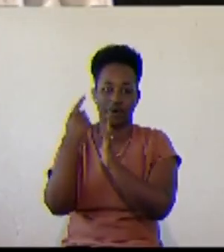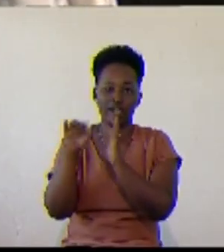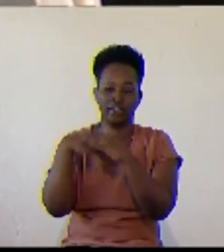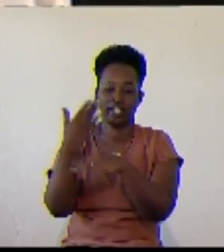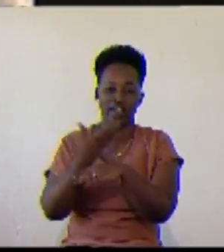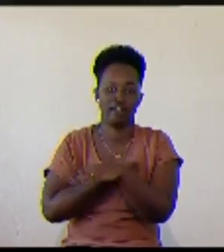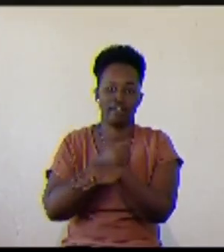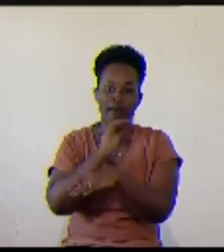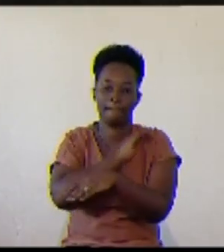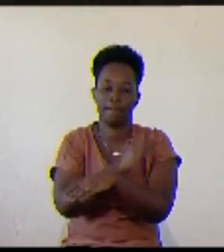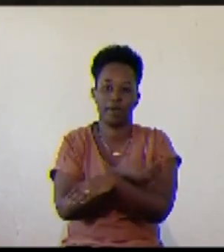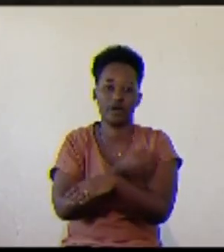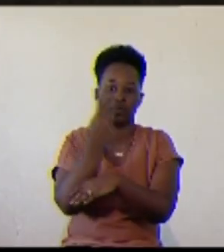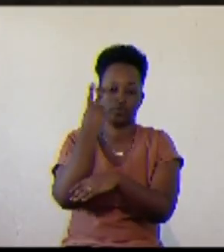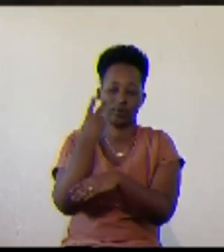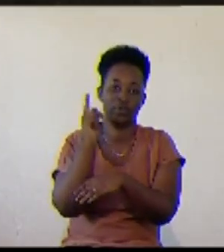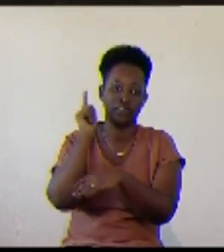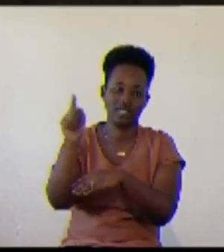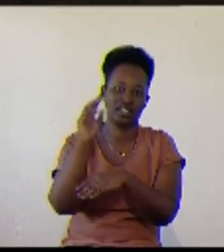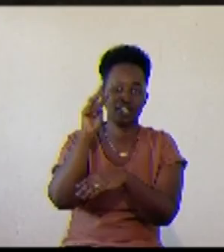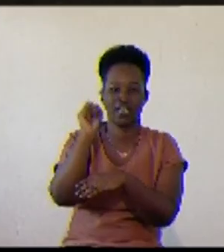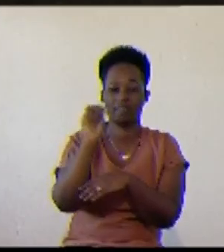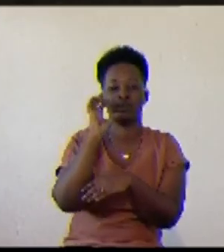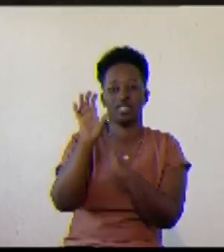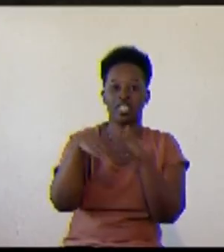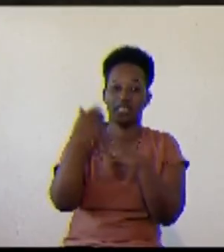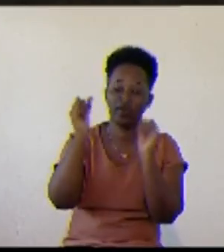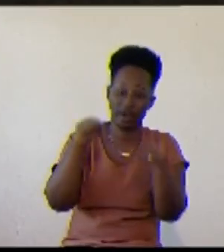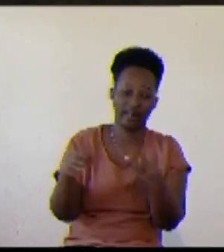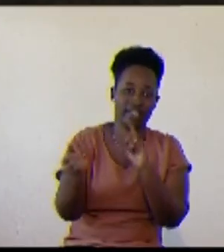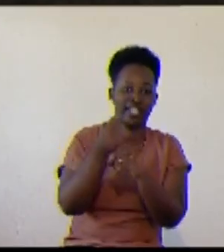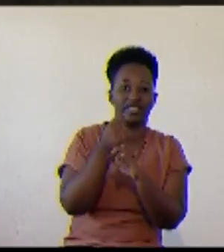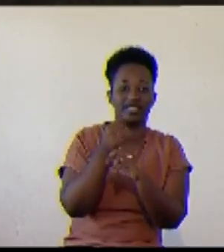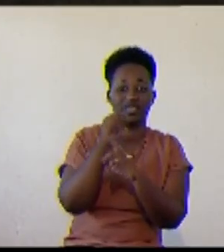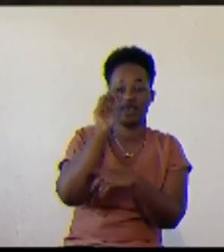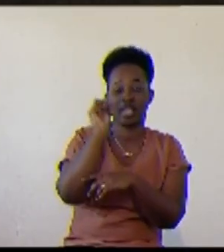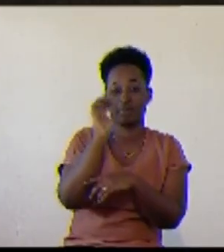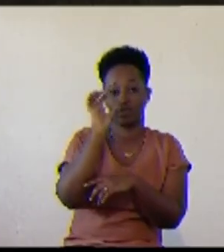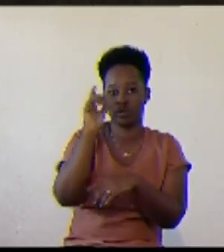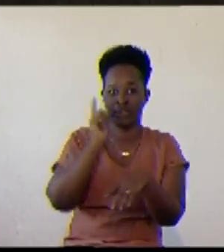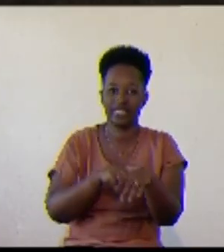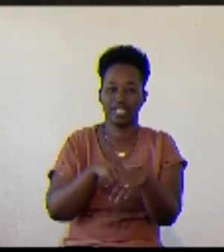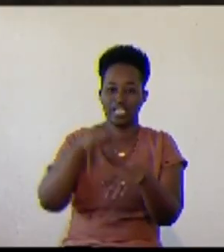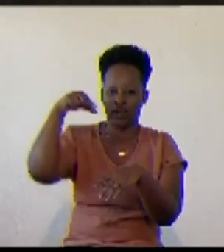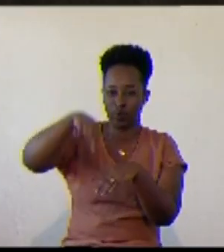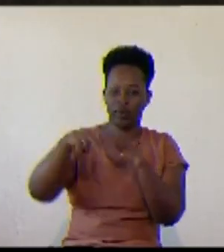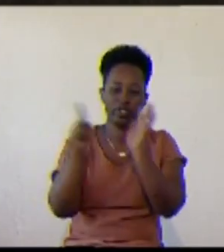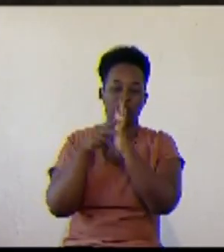power 2. This is a marginal cost function. Then you can get marginal cost when output is 10. So